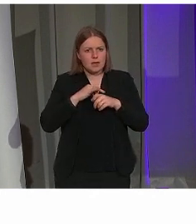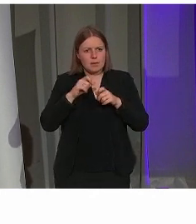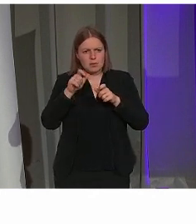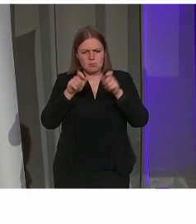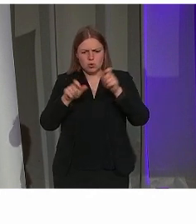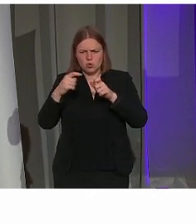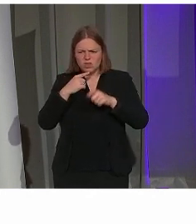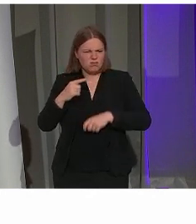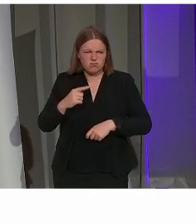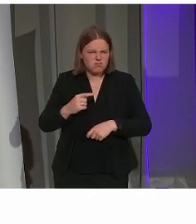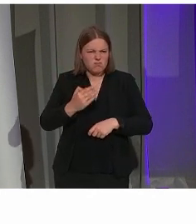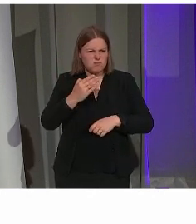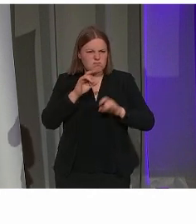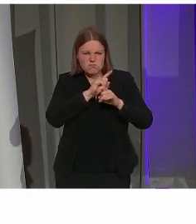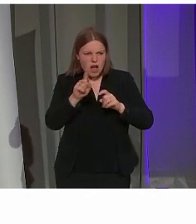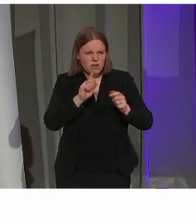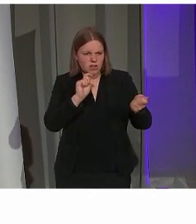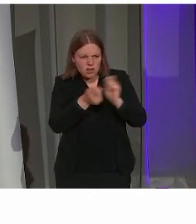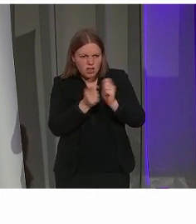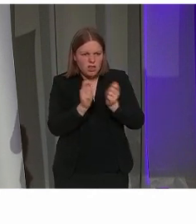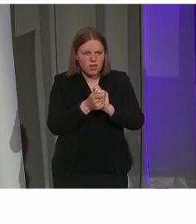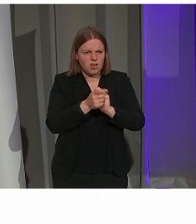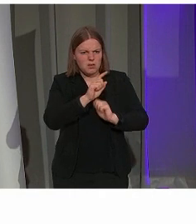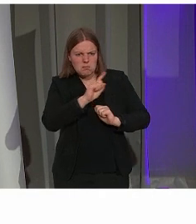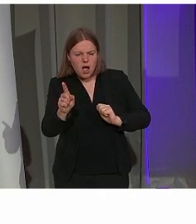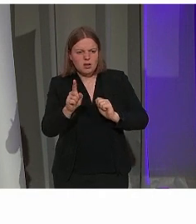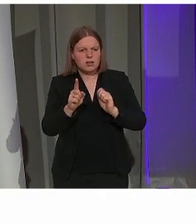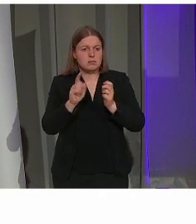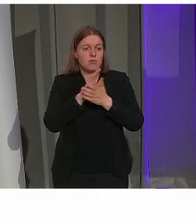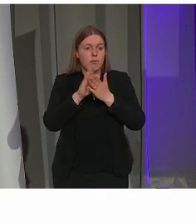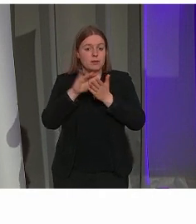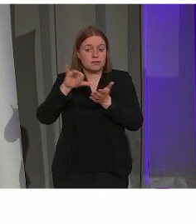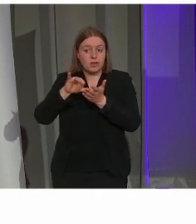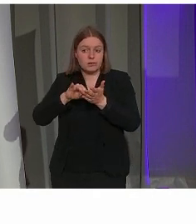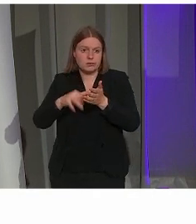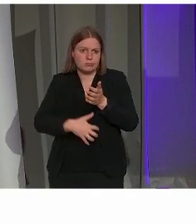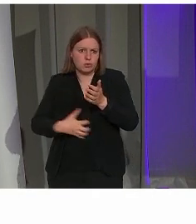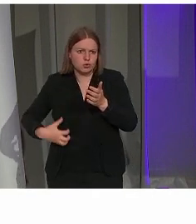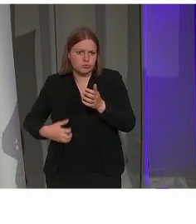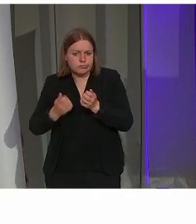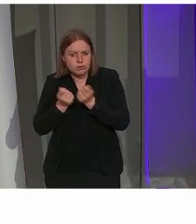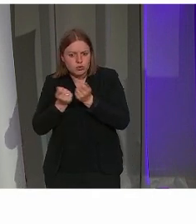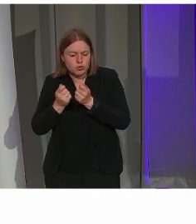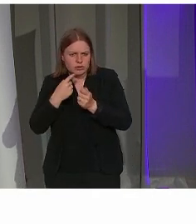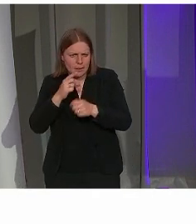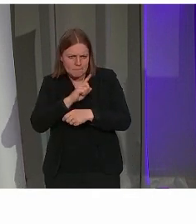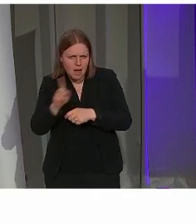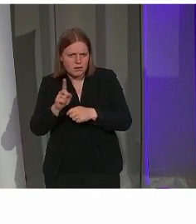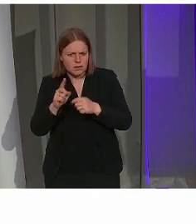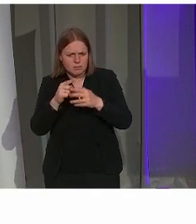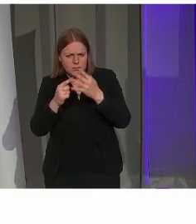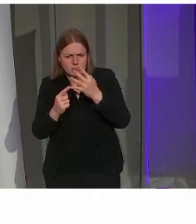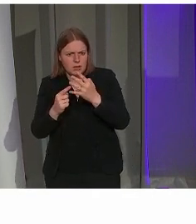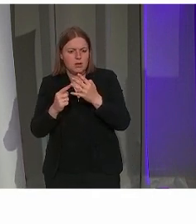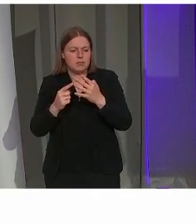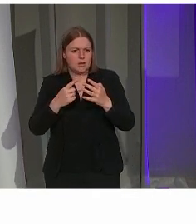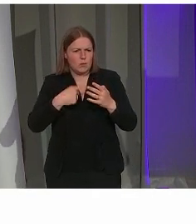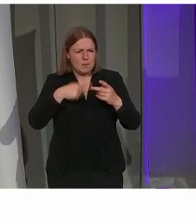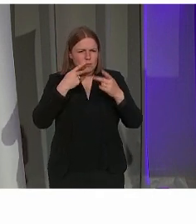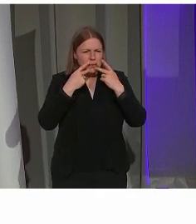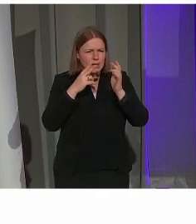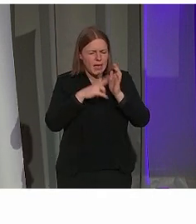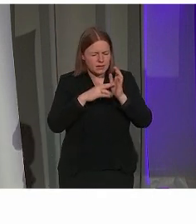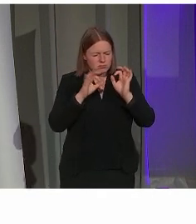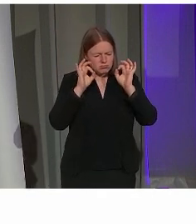these works from the City Council Conservation Department. So we produced a very clear, concise statement which